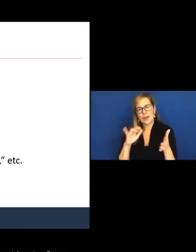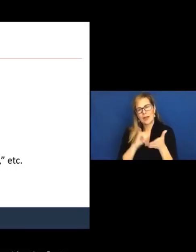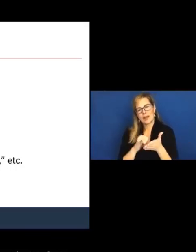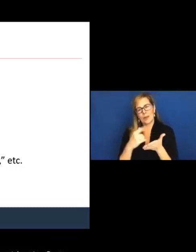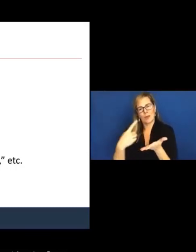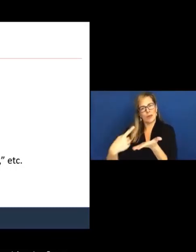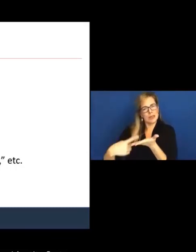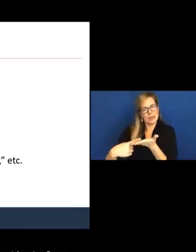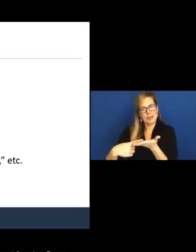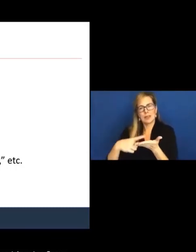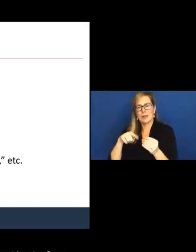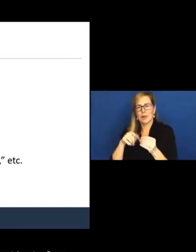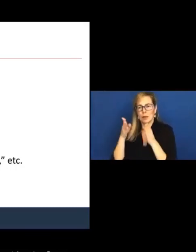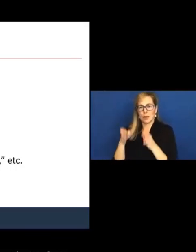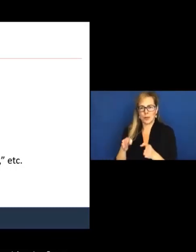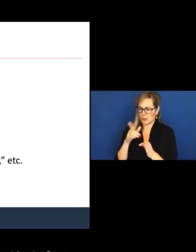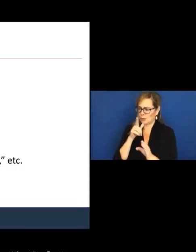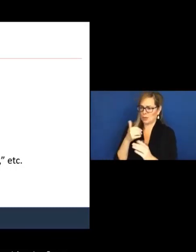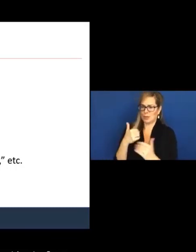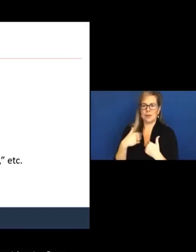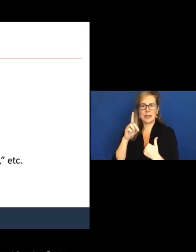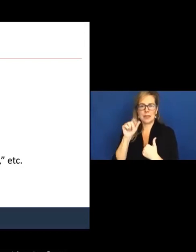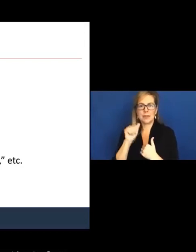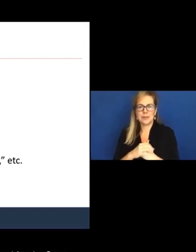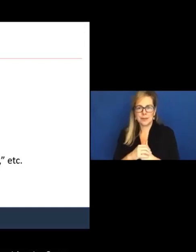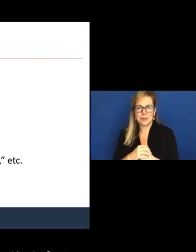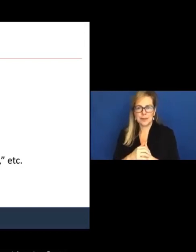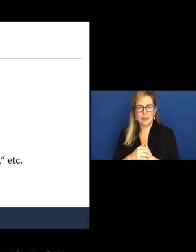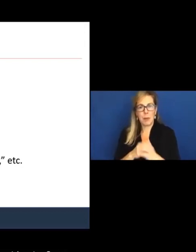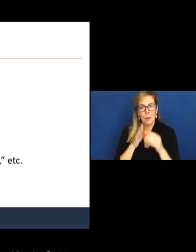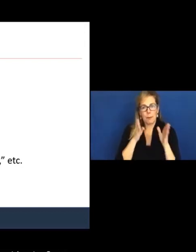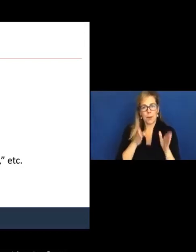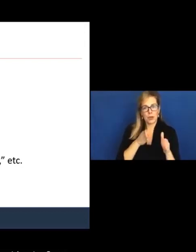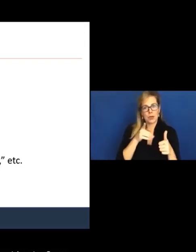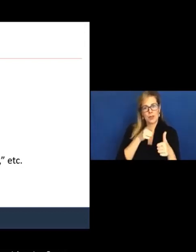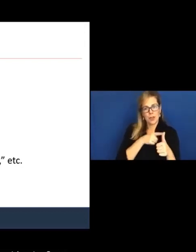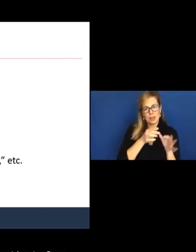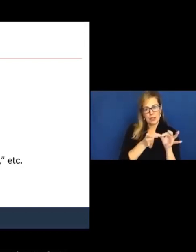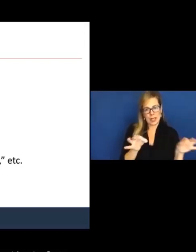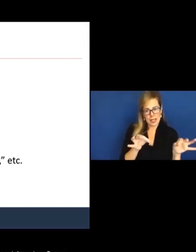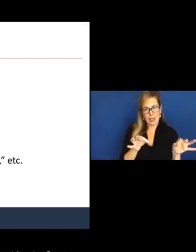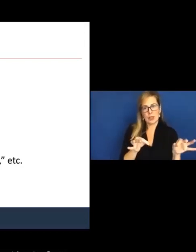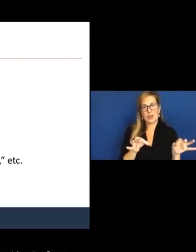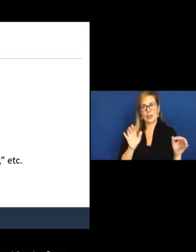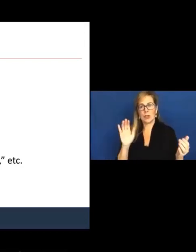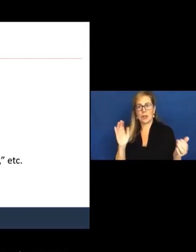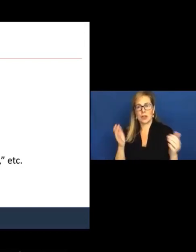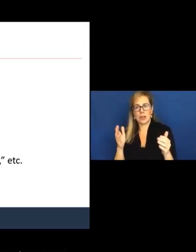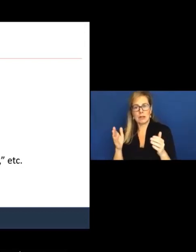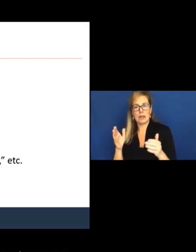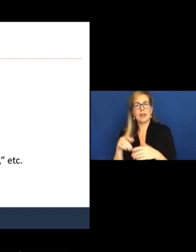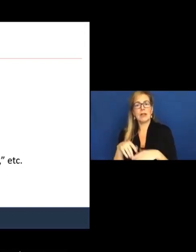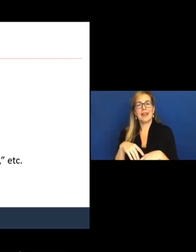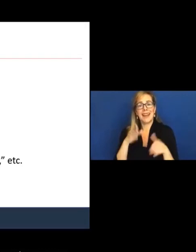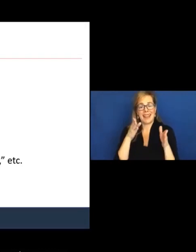here person first versus identity first language. Person first puts the person before